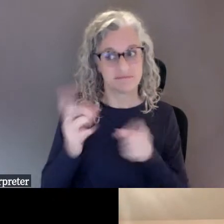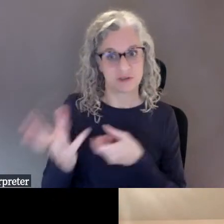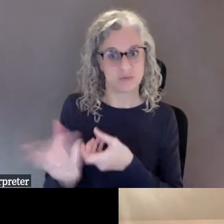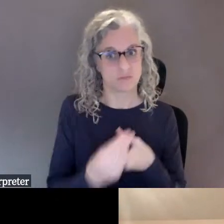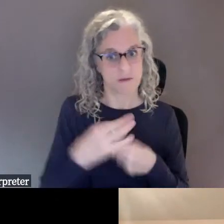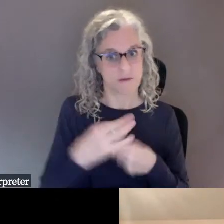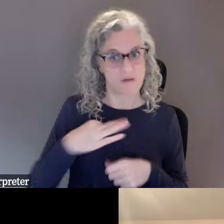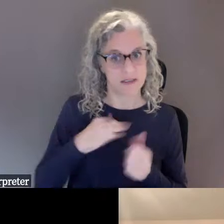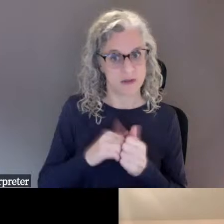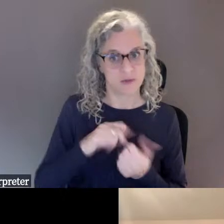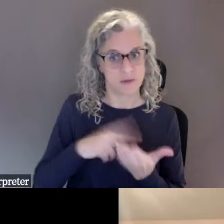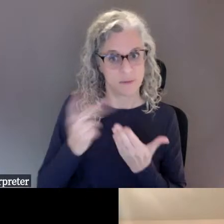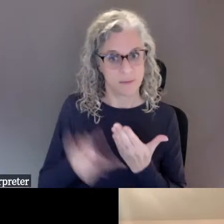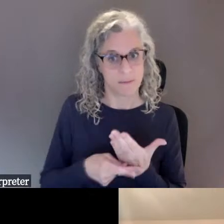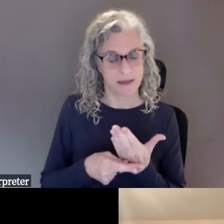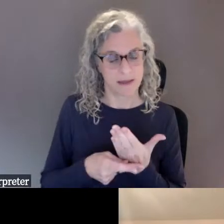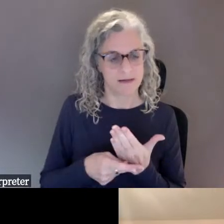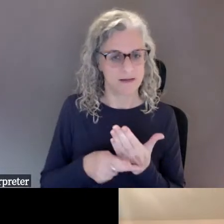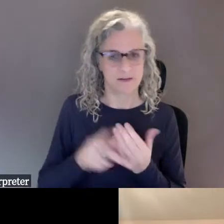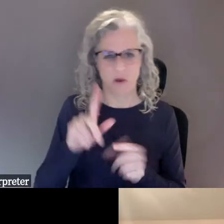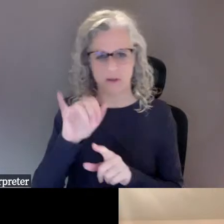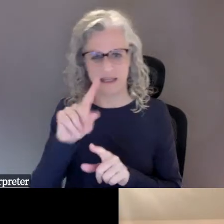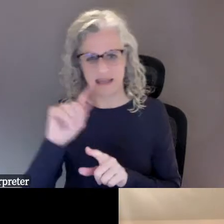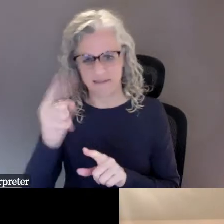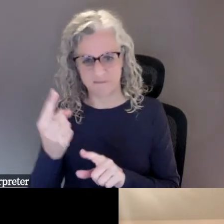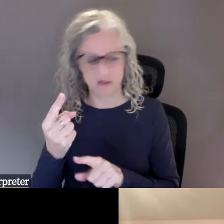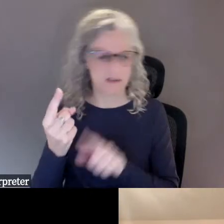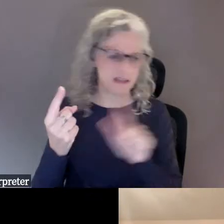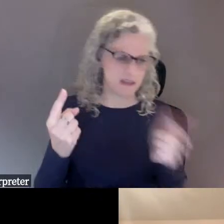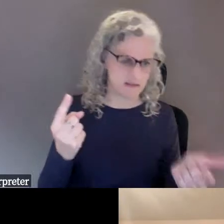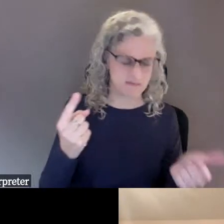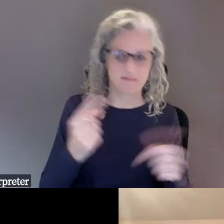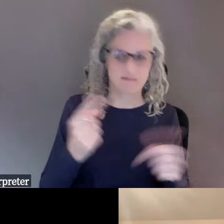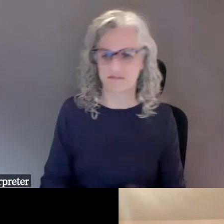campaign? We'll start with Lydia this time and then go to Shahinaz.